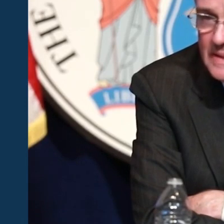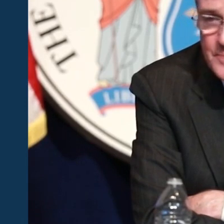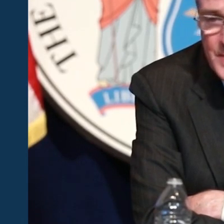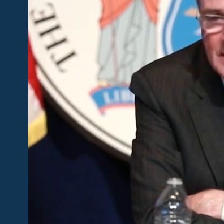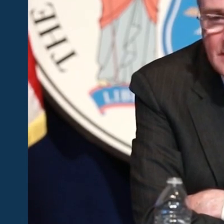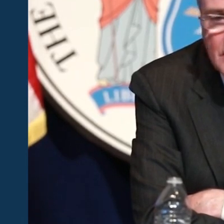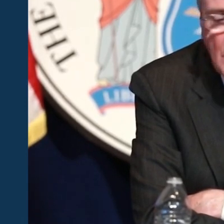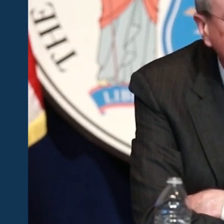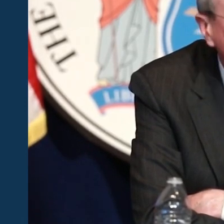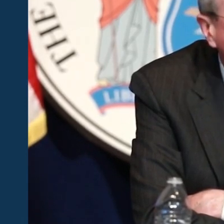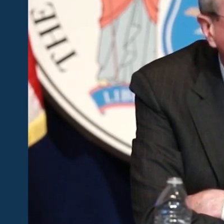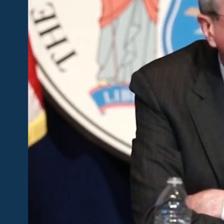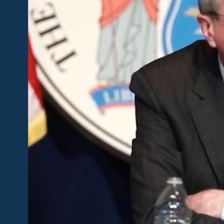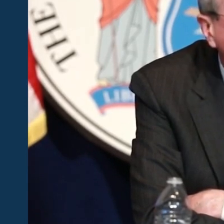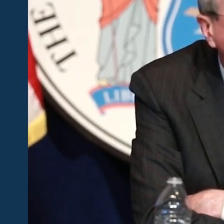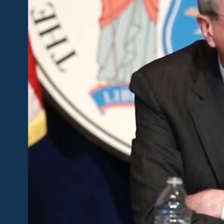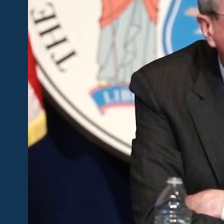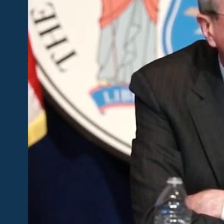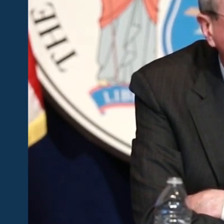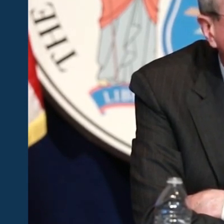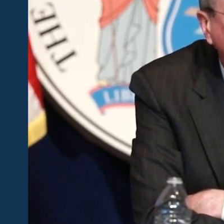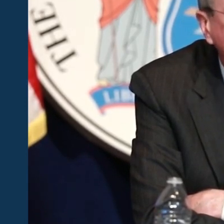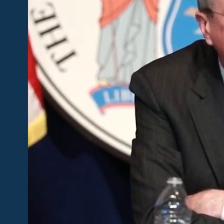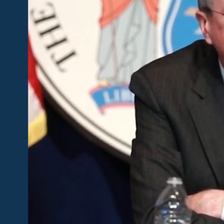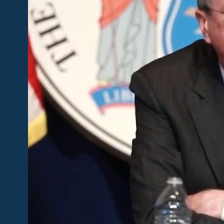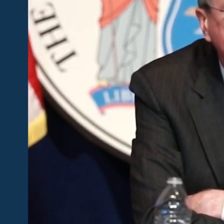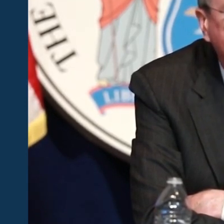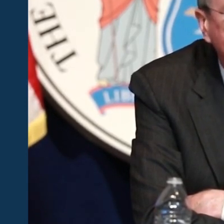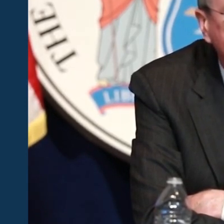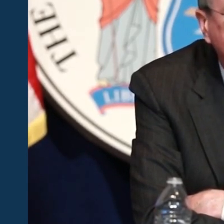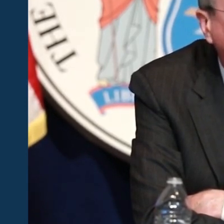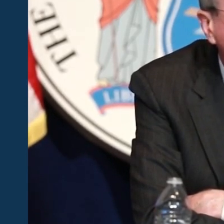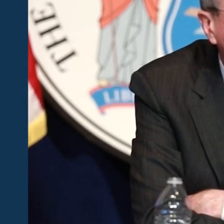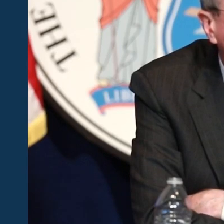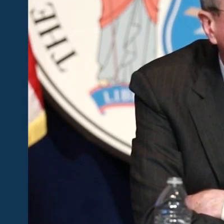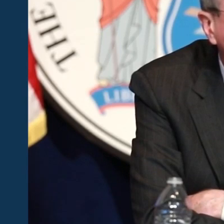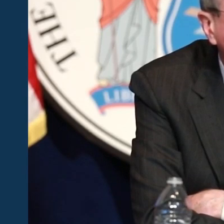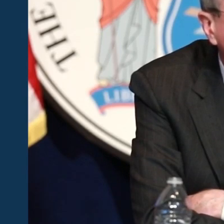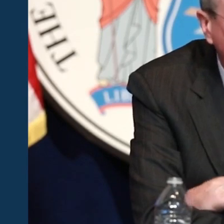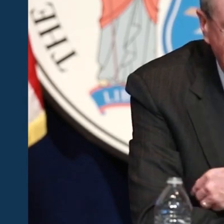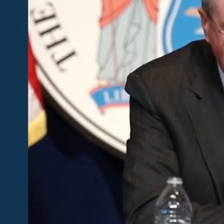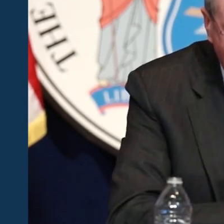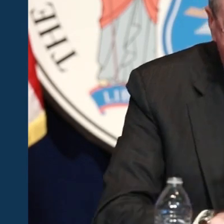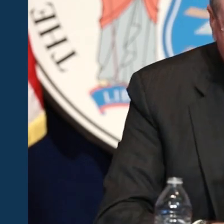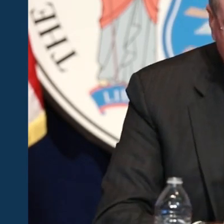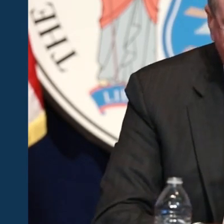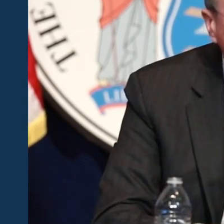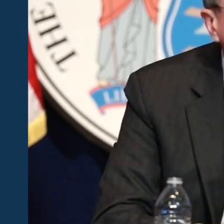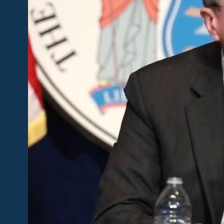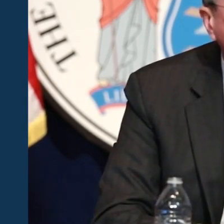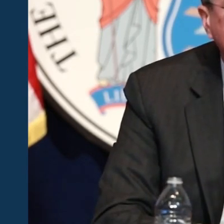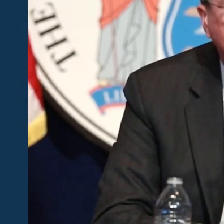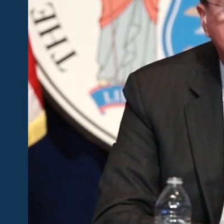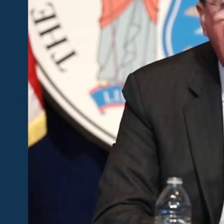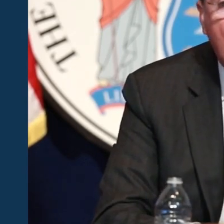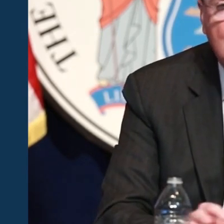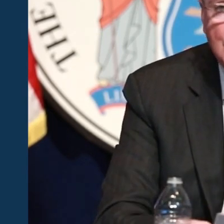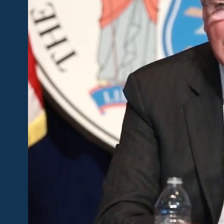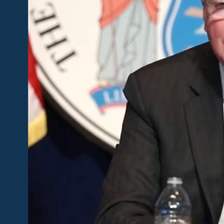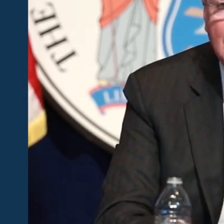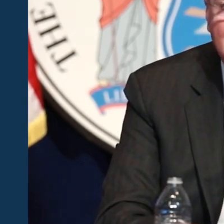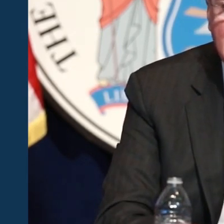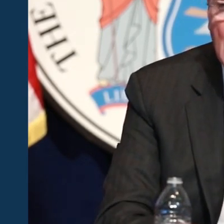signed and executive orders. But there are certain moments in time when an executive order is the only option, and then there are other moments in time